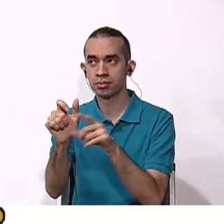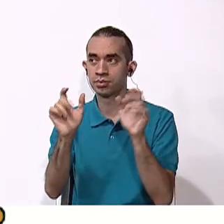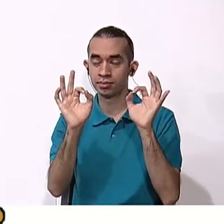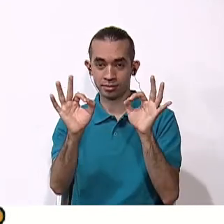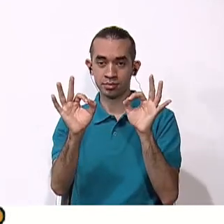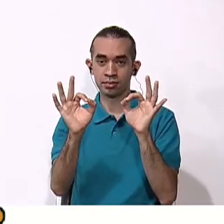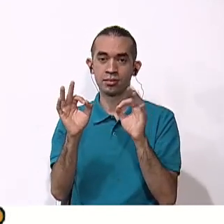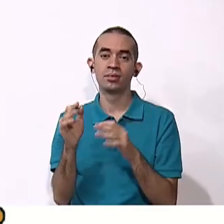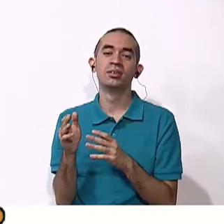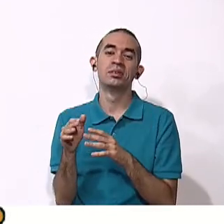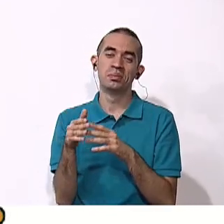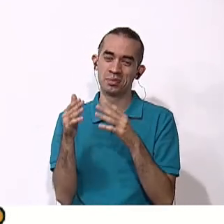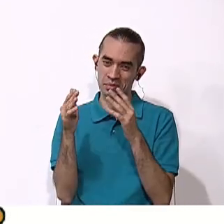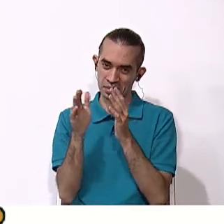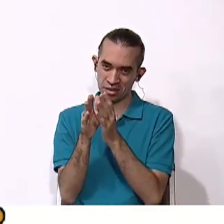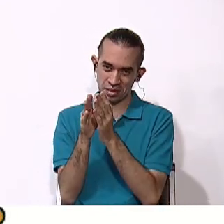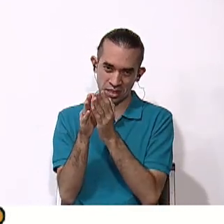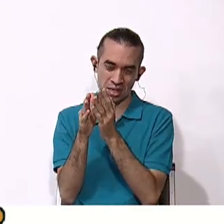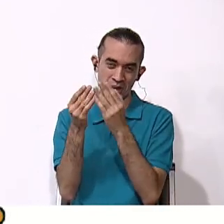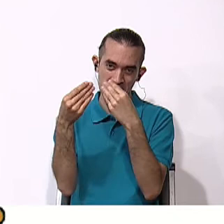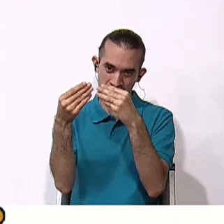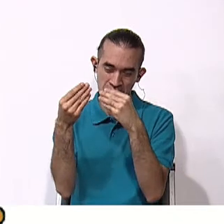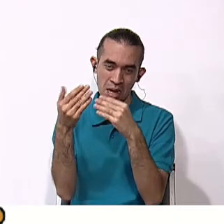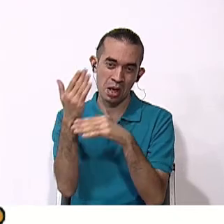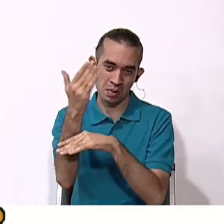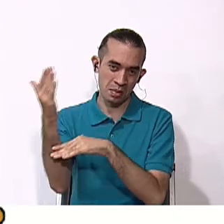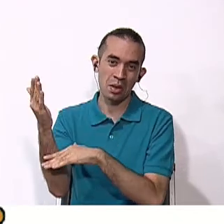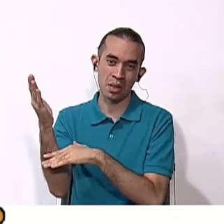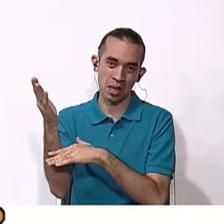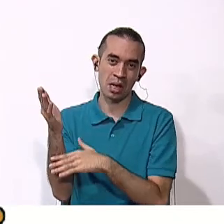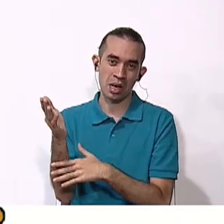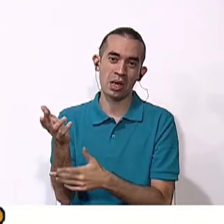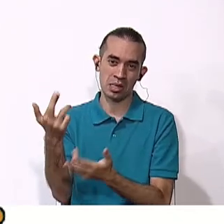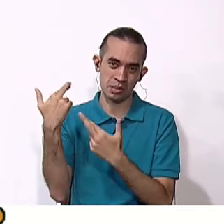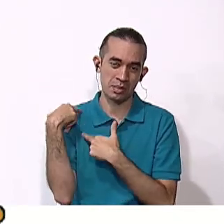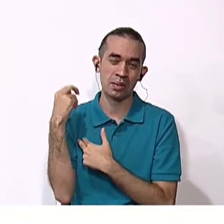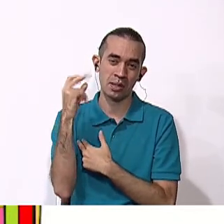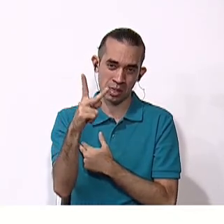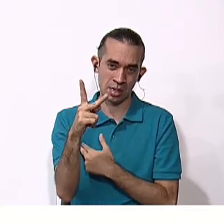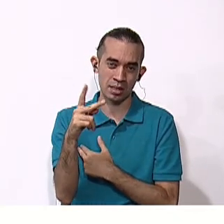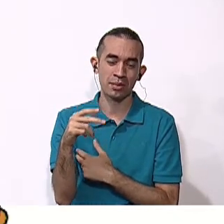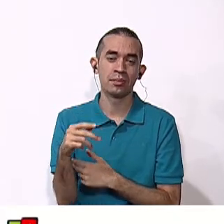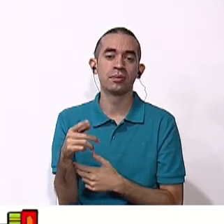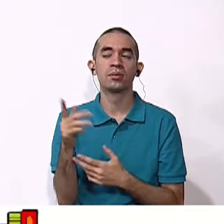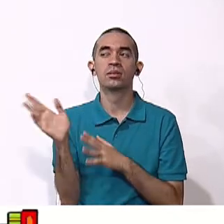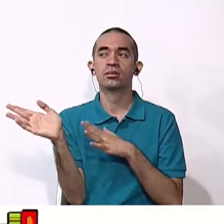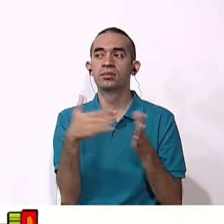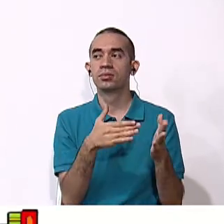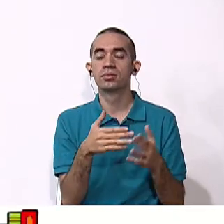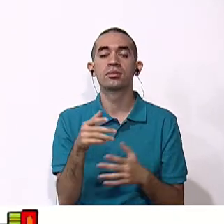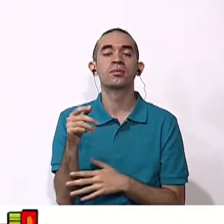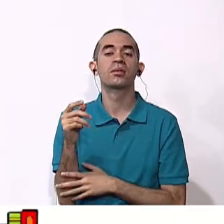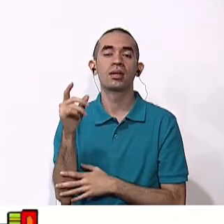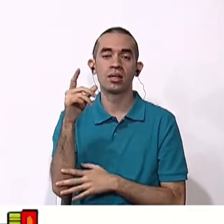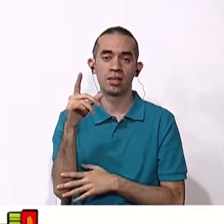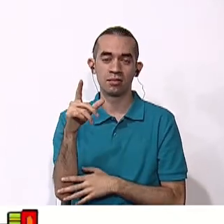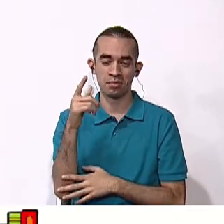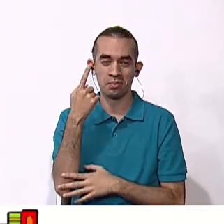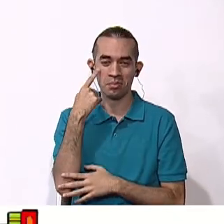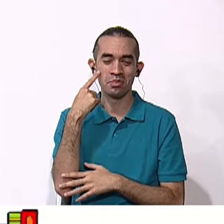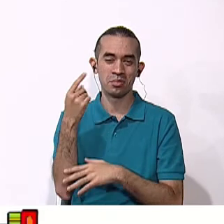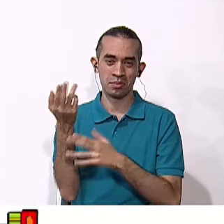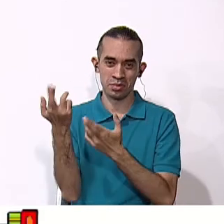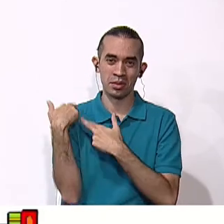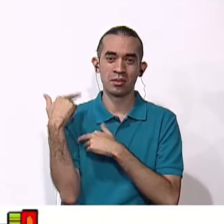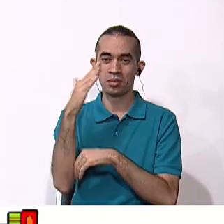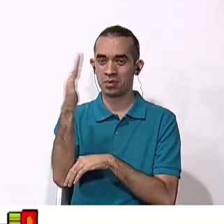It's the librarian. Okay, circle the librarian.